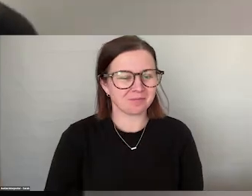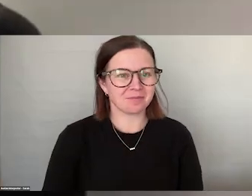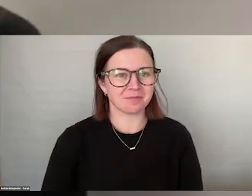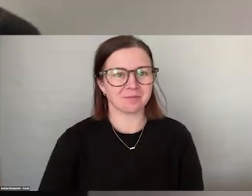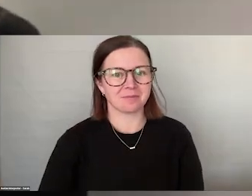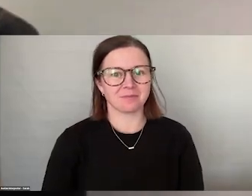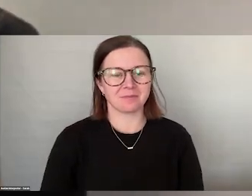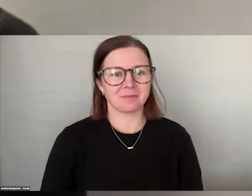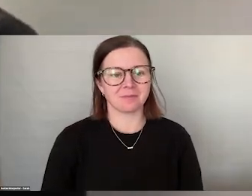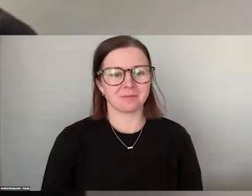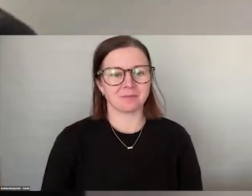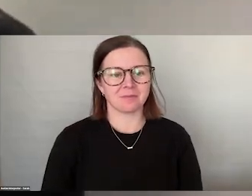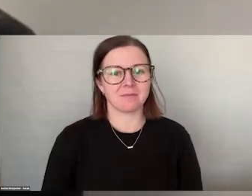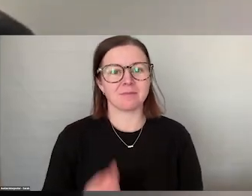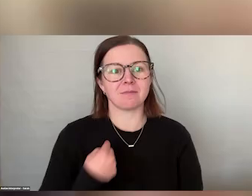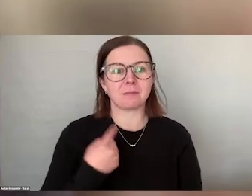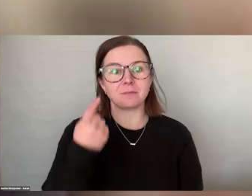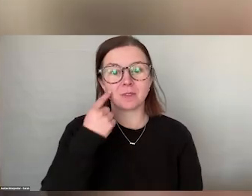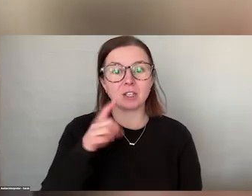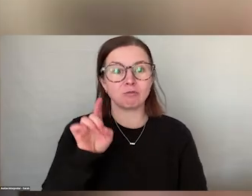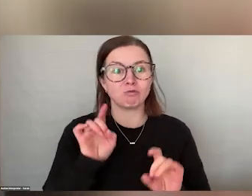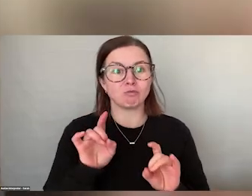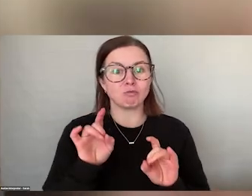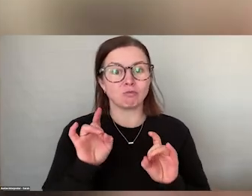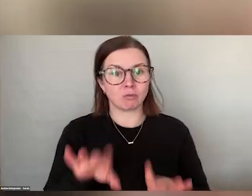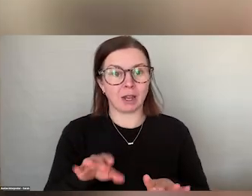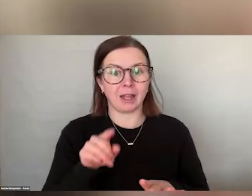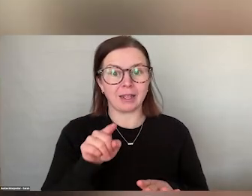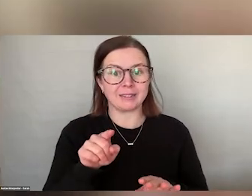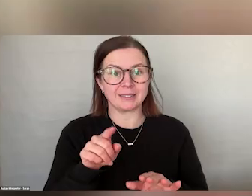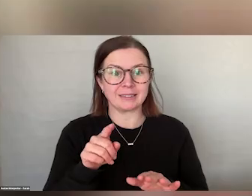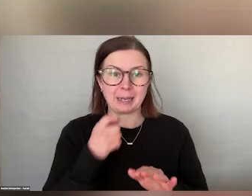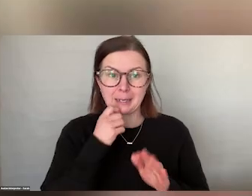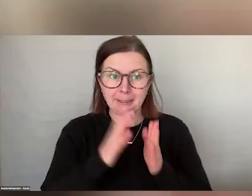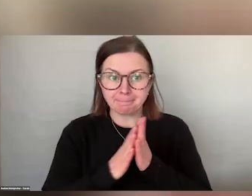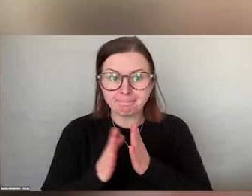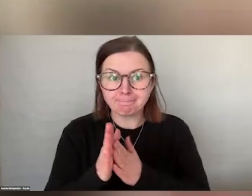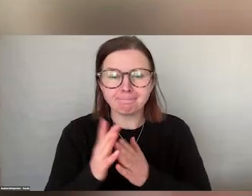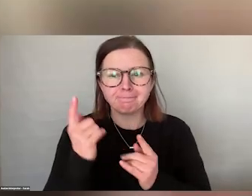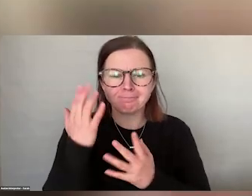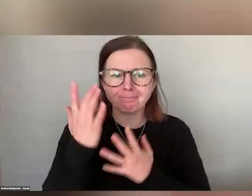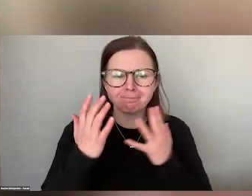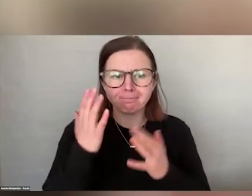so I think Australia is actually a bit at the forefront of thinking about